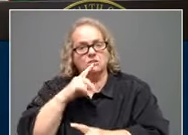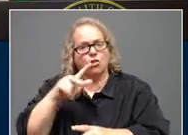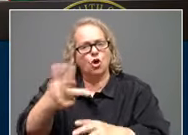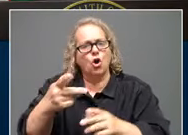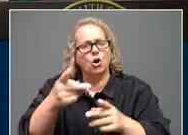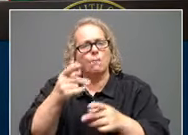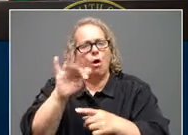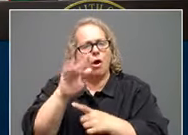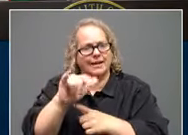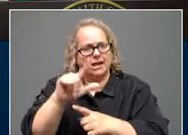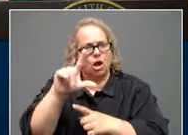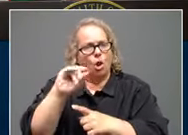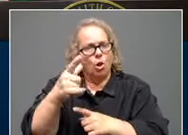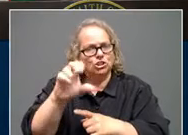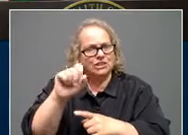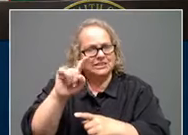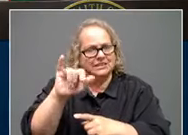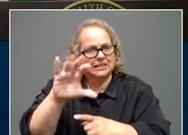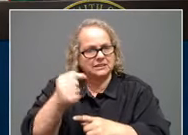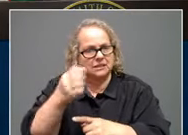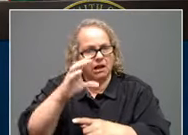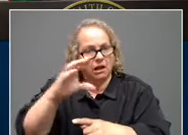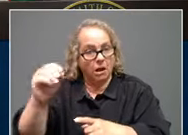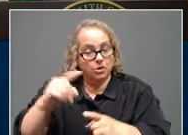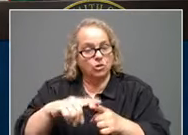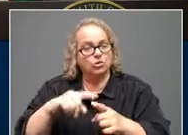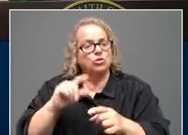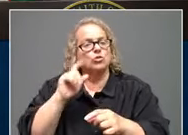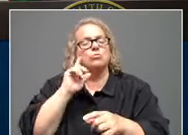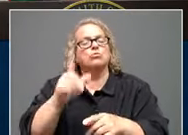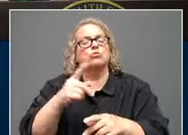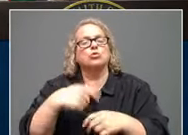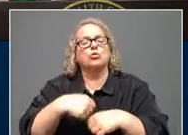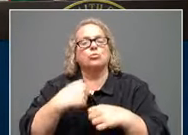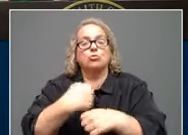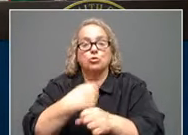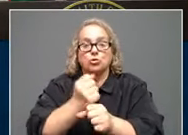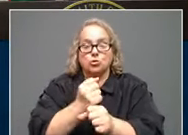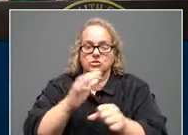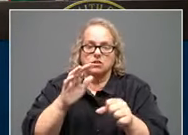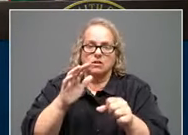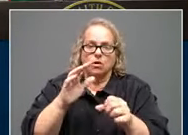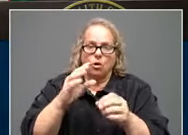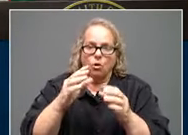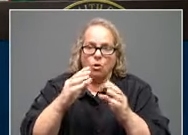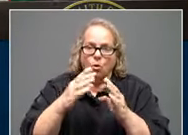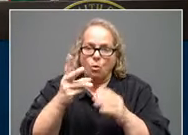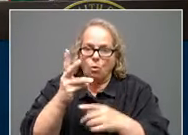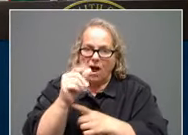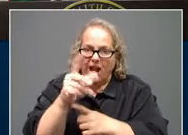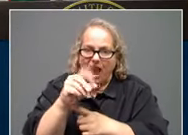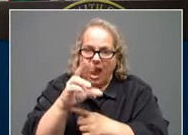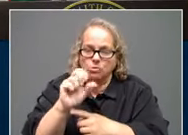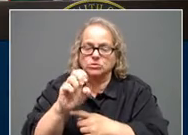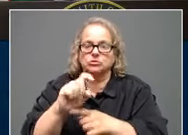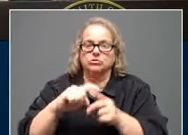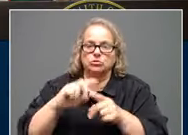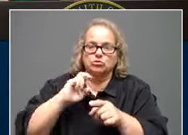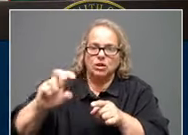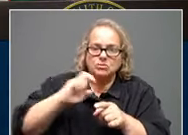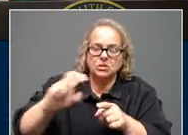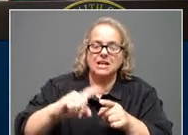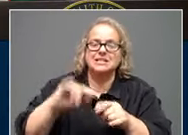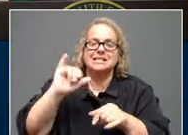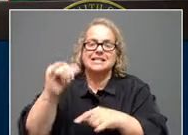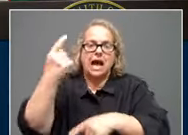national logistics companies to provide fulfillment, warehousing, transportation, and same-day courier services. Their